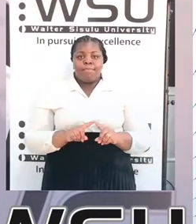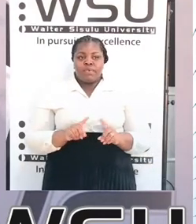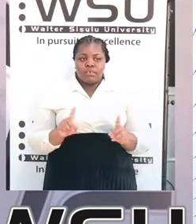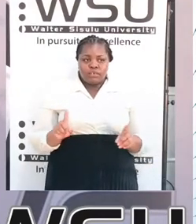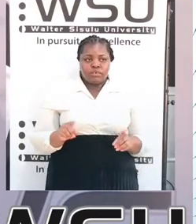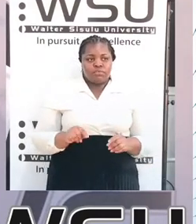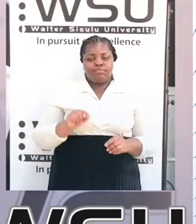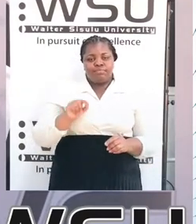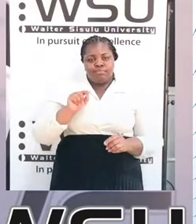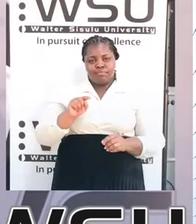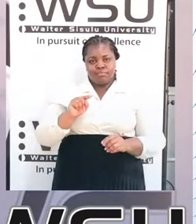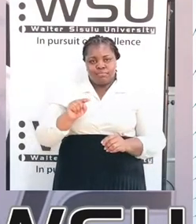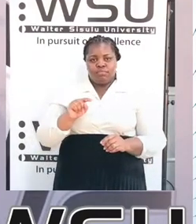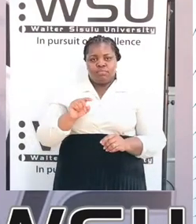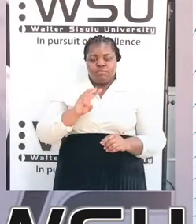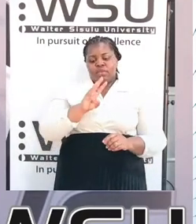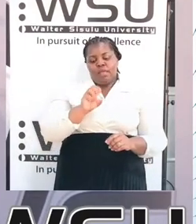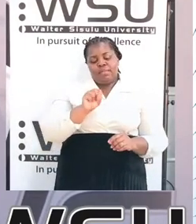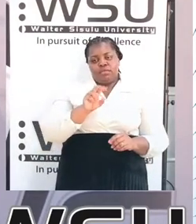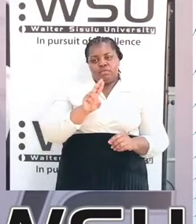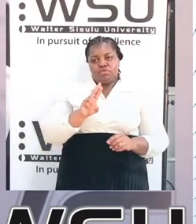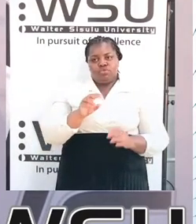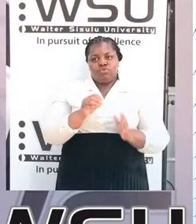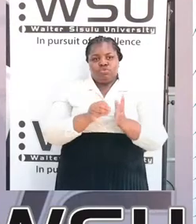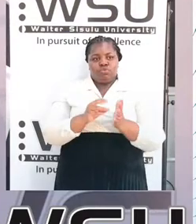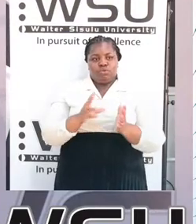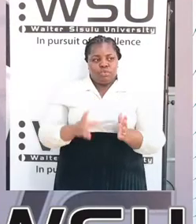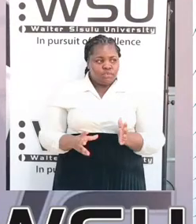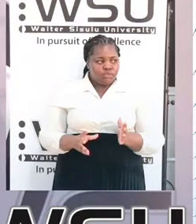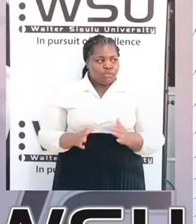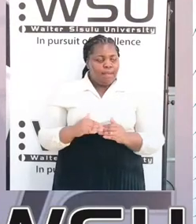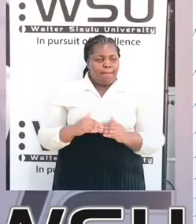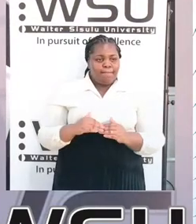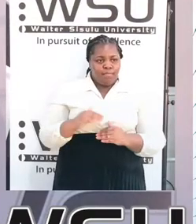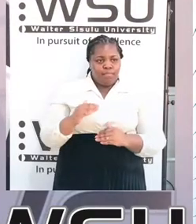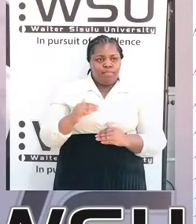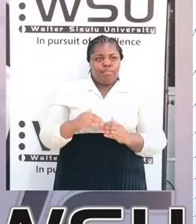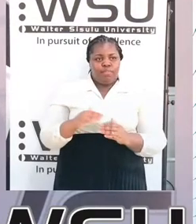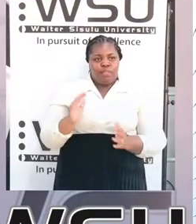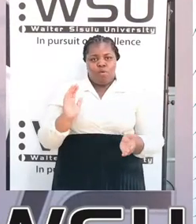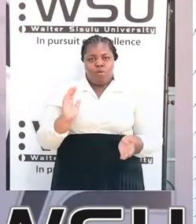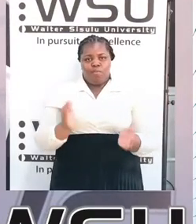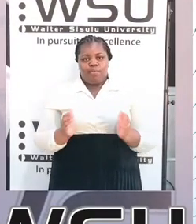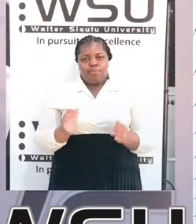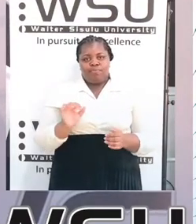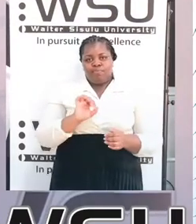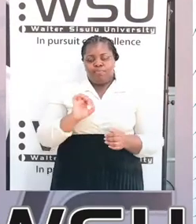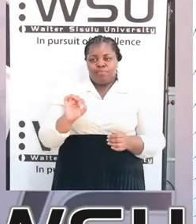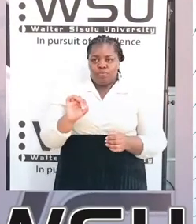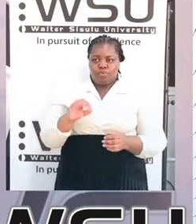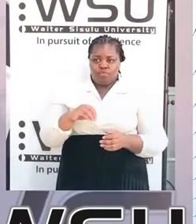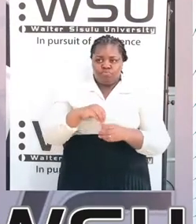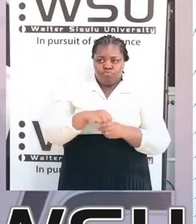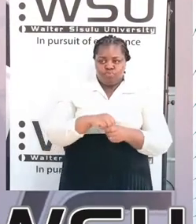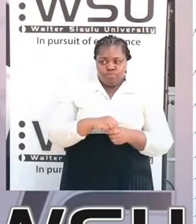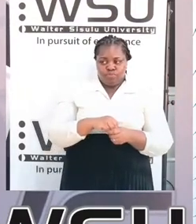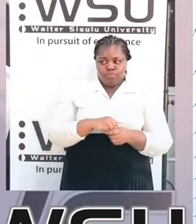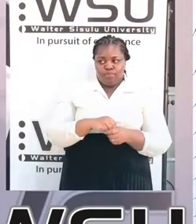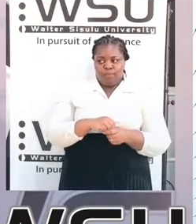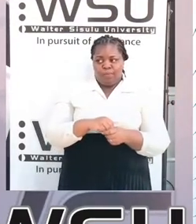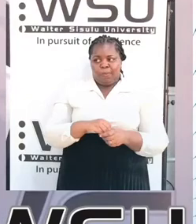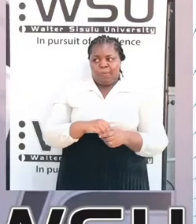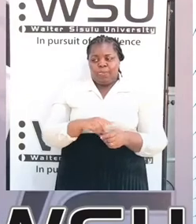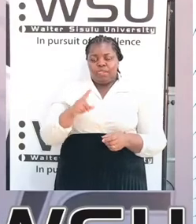However, it impacts WSU students more compared to their counterparts